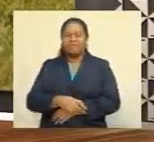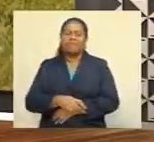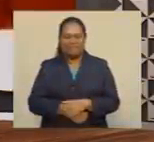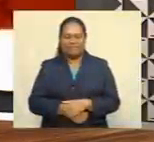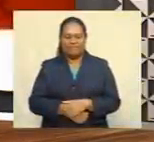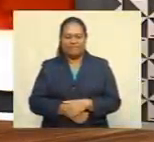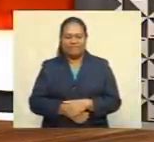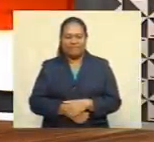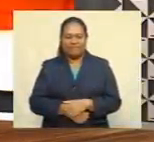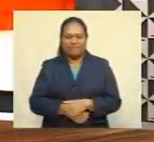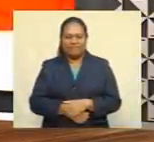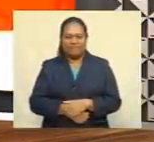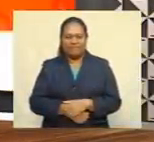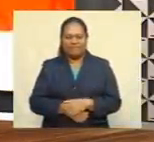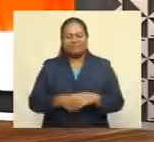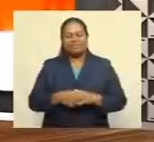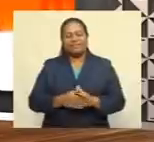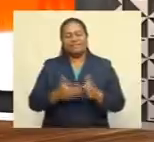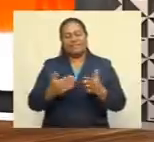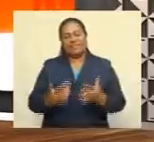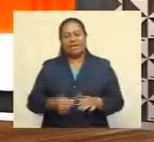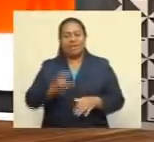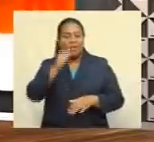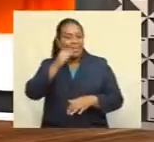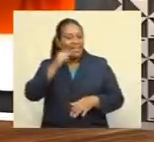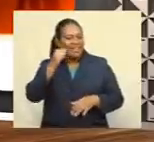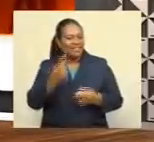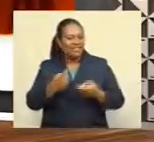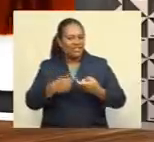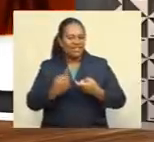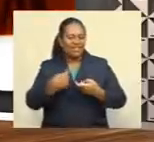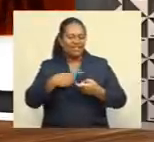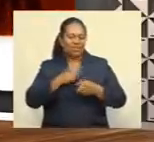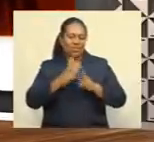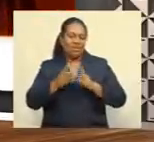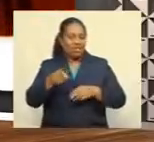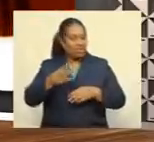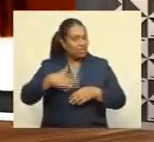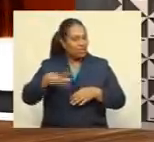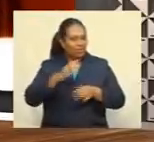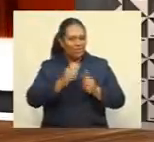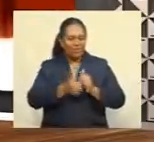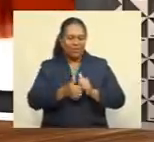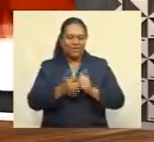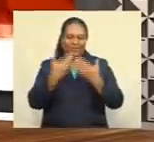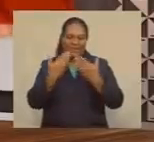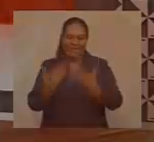sport? After the break, Angie joins you with weather, but for now, that's it from sports. Vinaka.